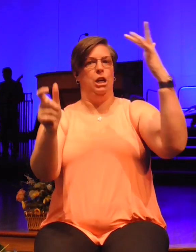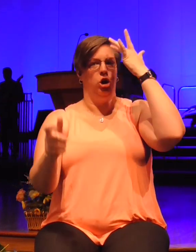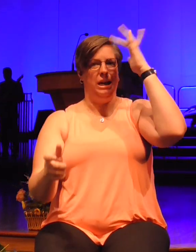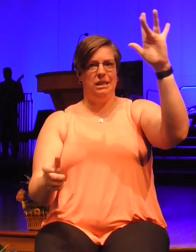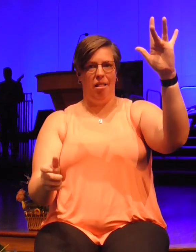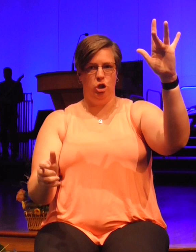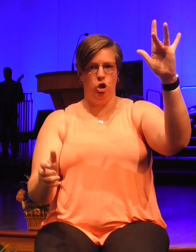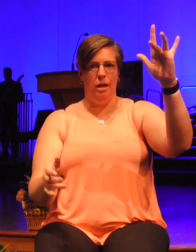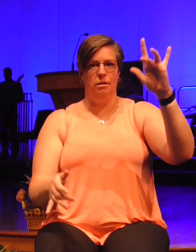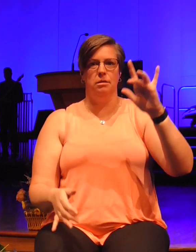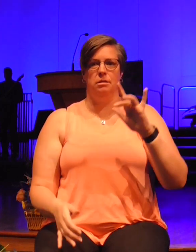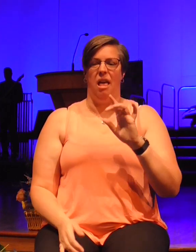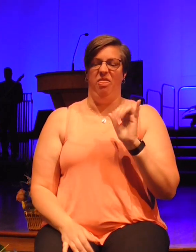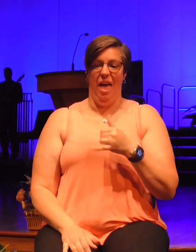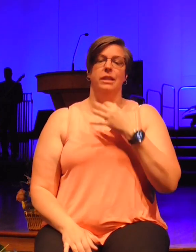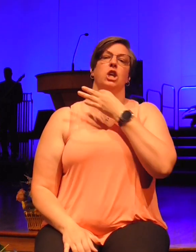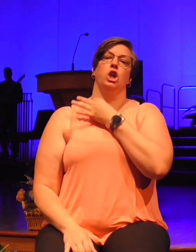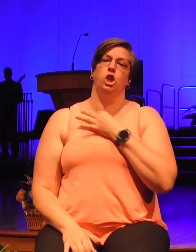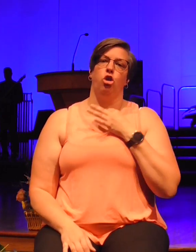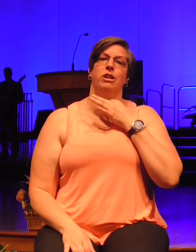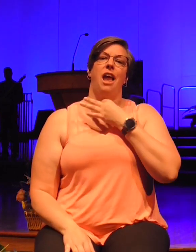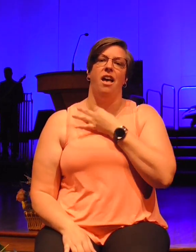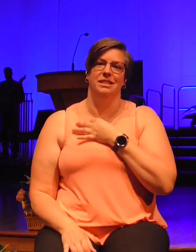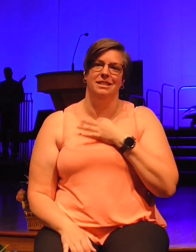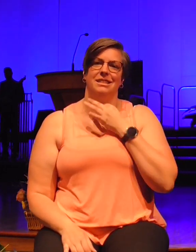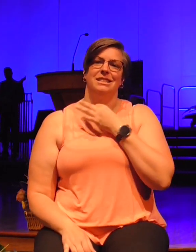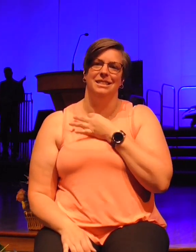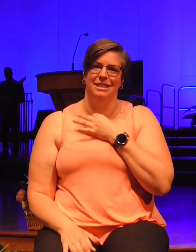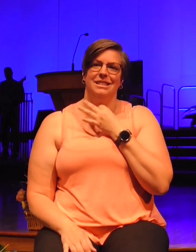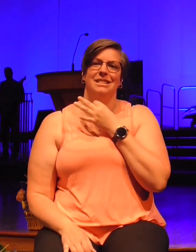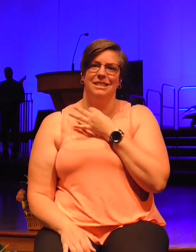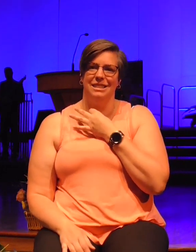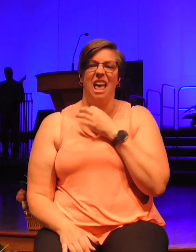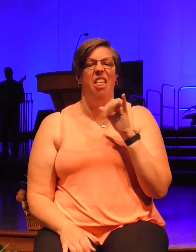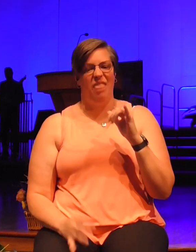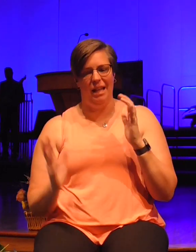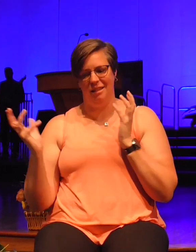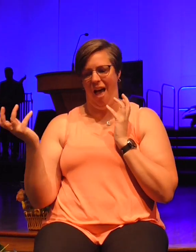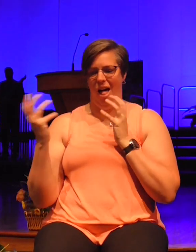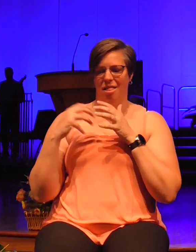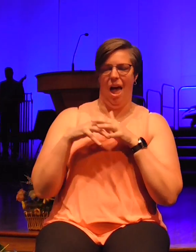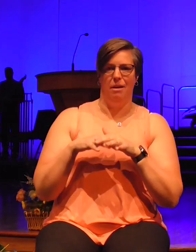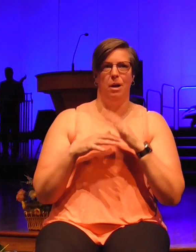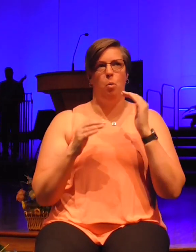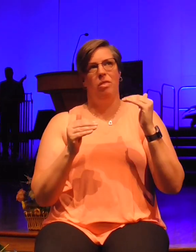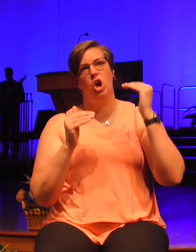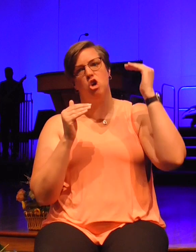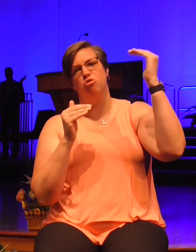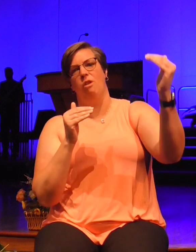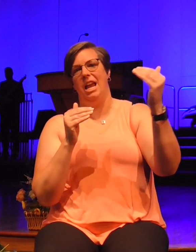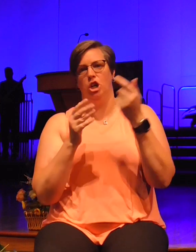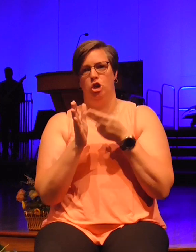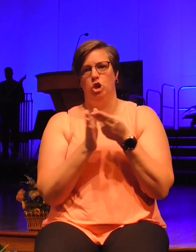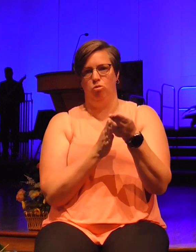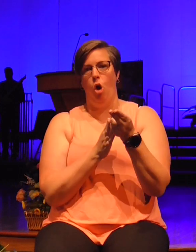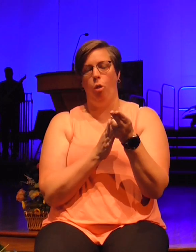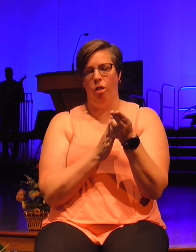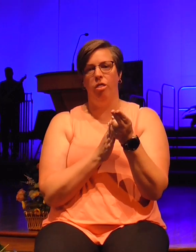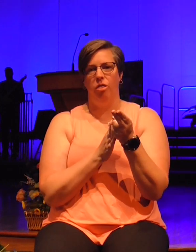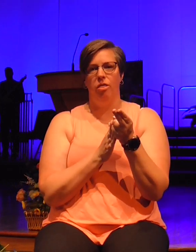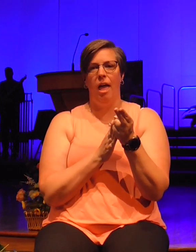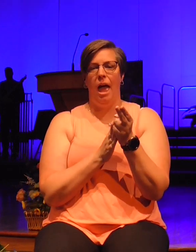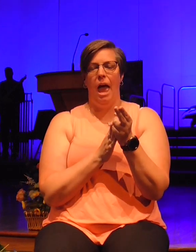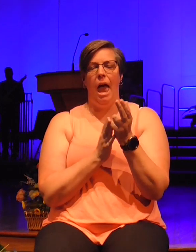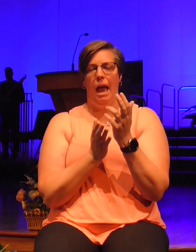And it is curiosity. It is alignment with this greater truth, and it is